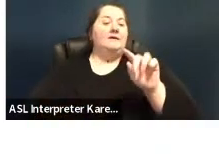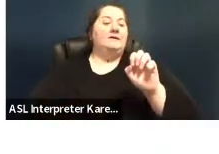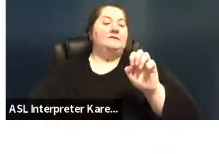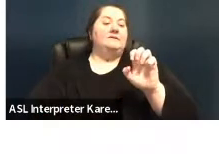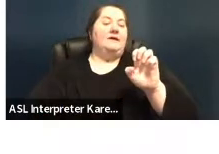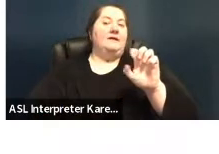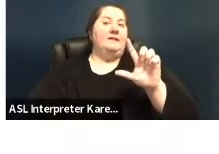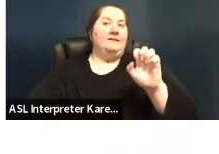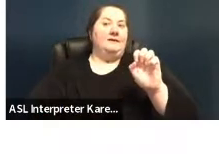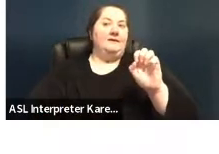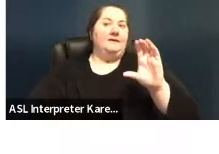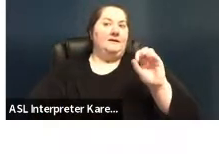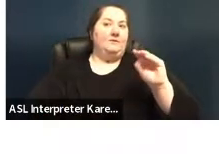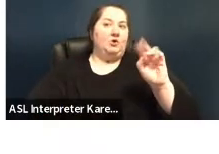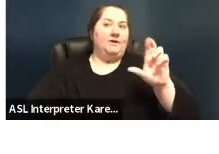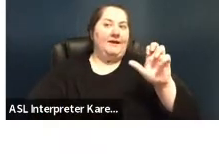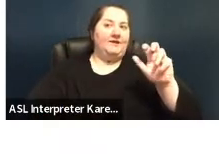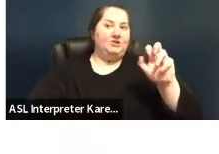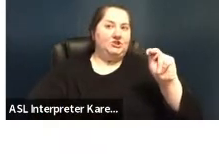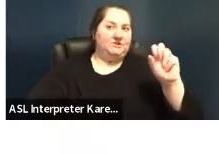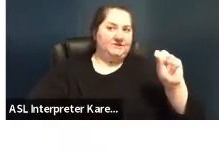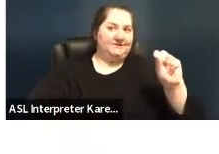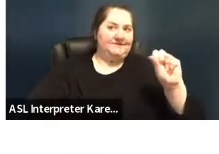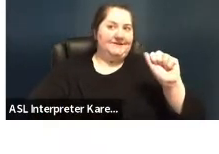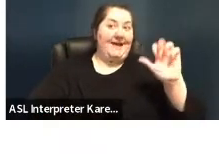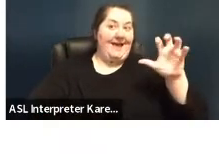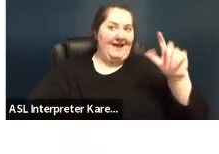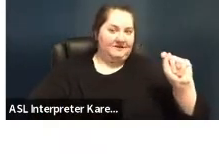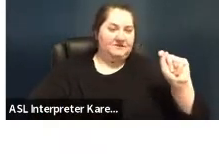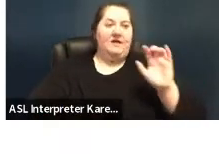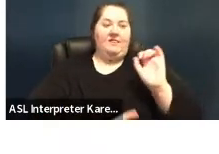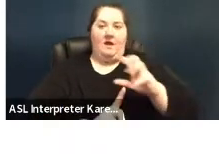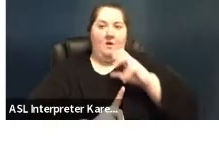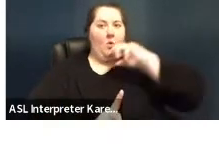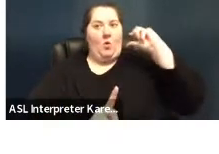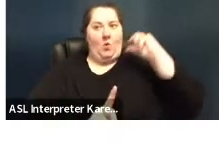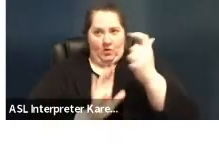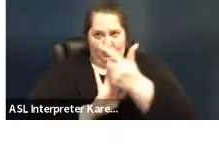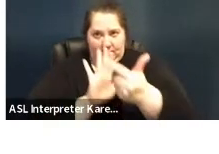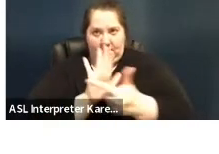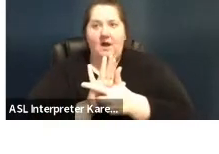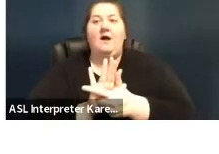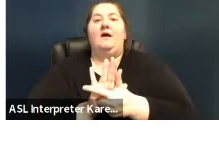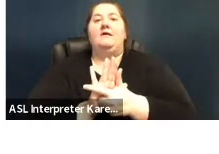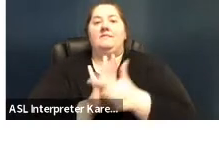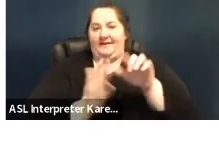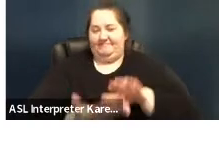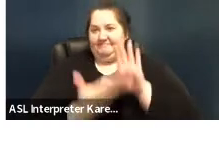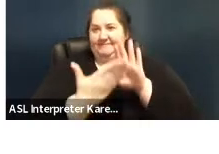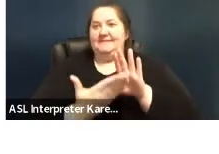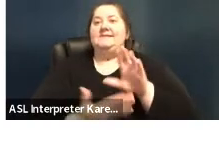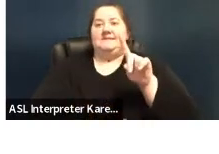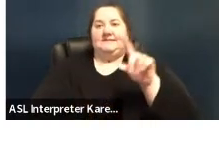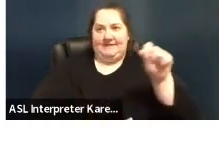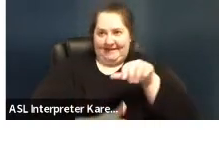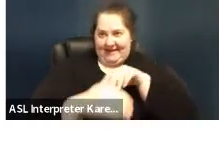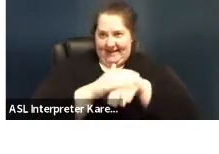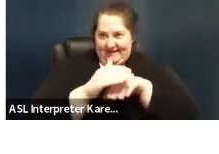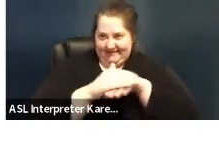a very old law, does address disability access issues to